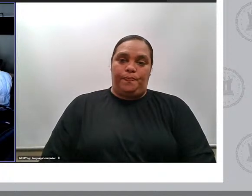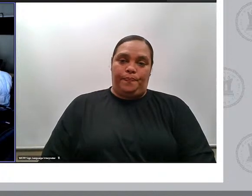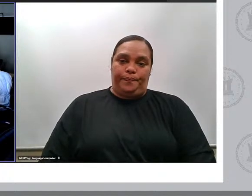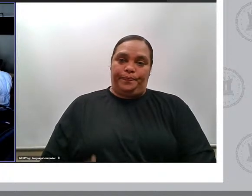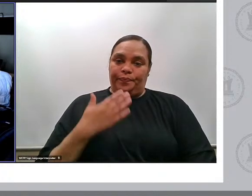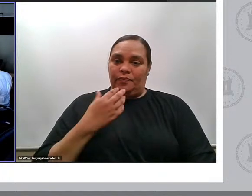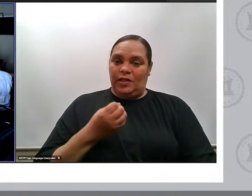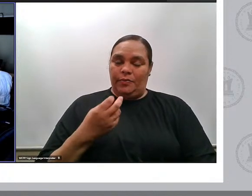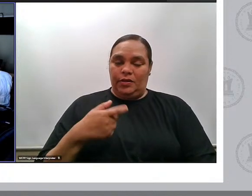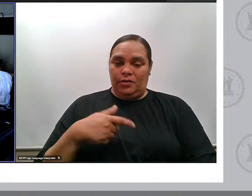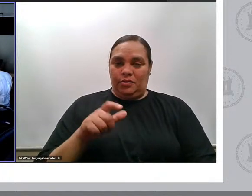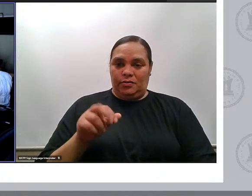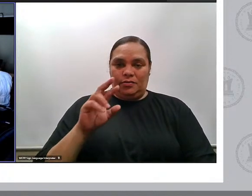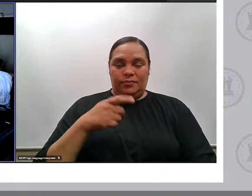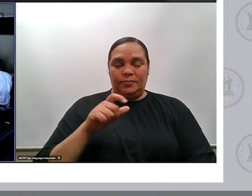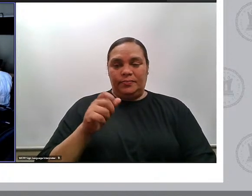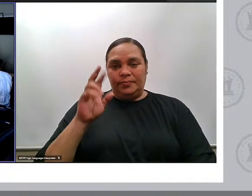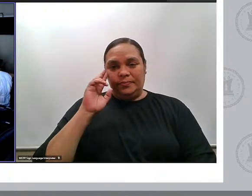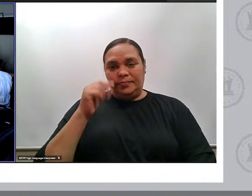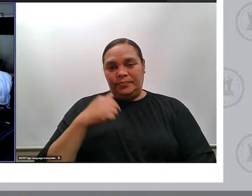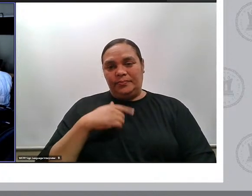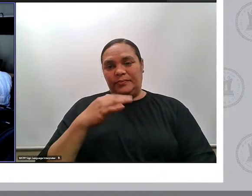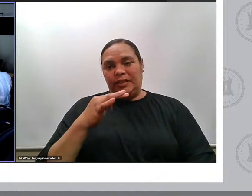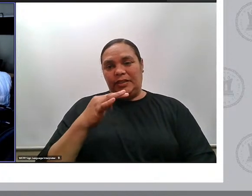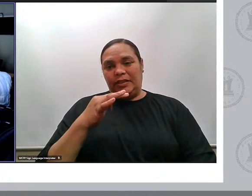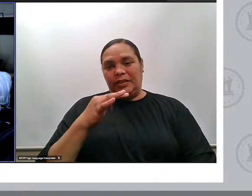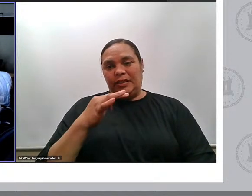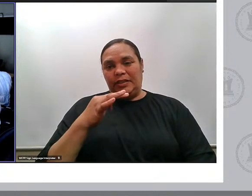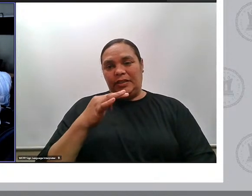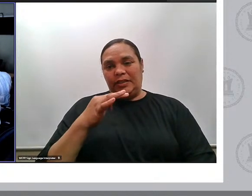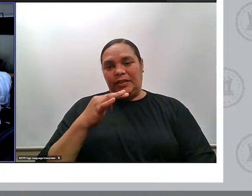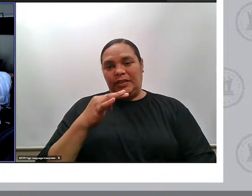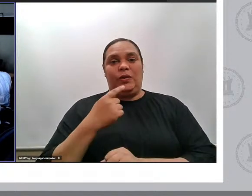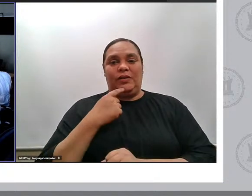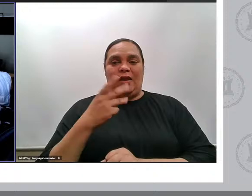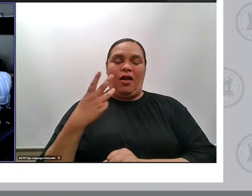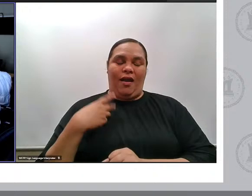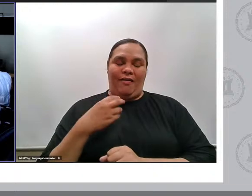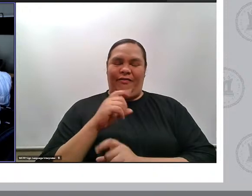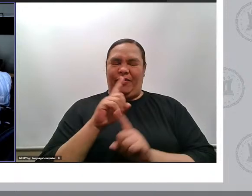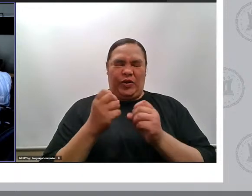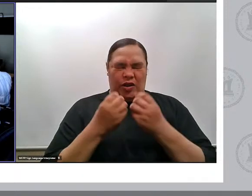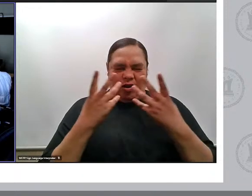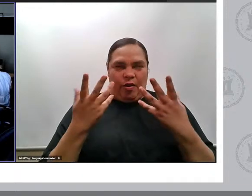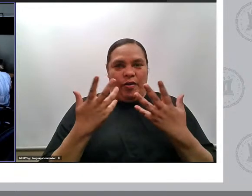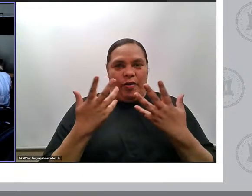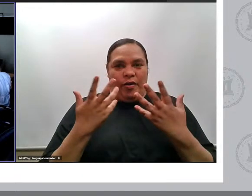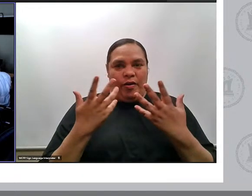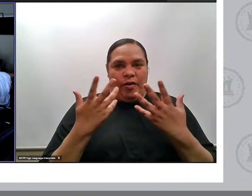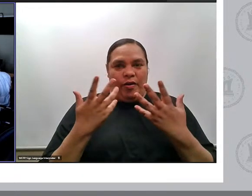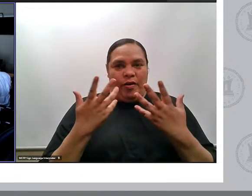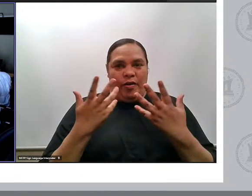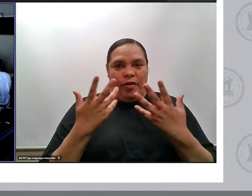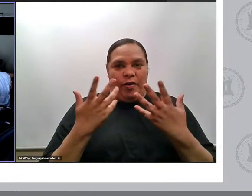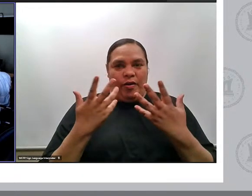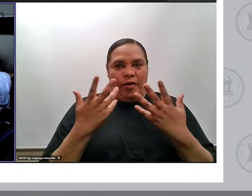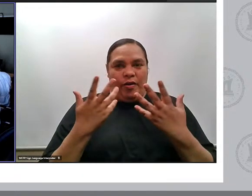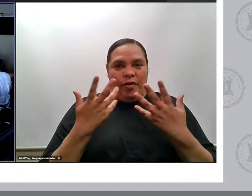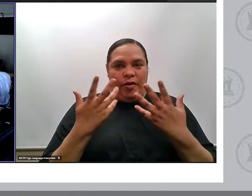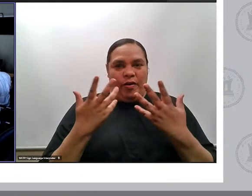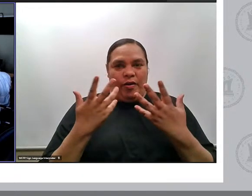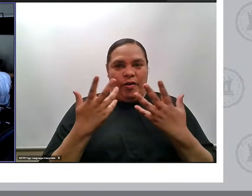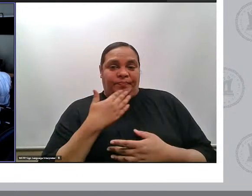you can remind me if I perhaps skip over one, because as you correctly said, there is a lot of questions, but let me